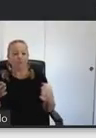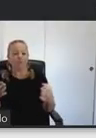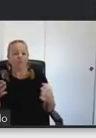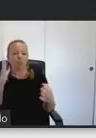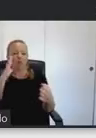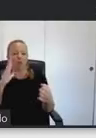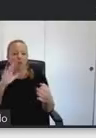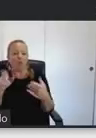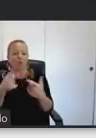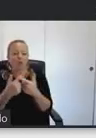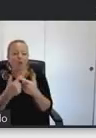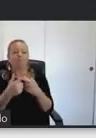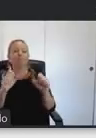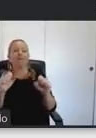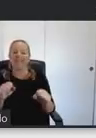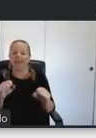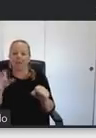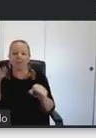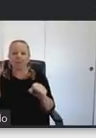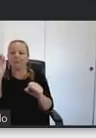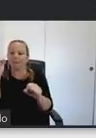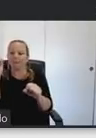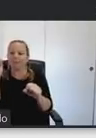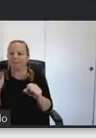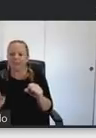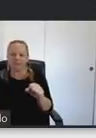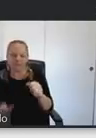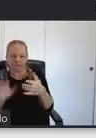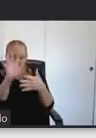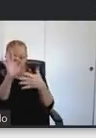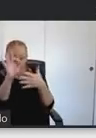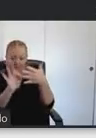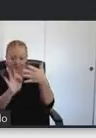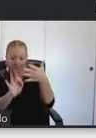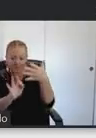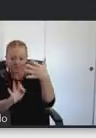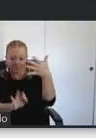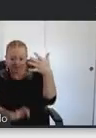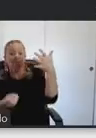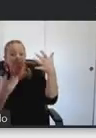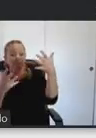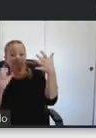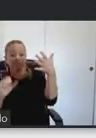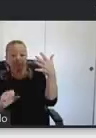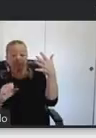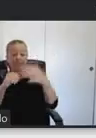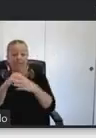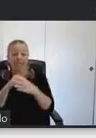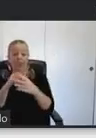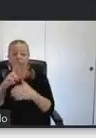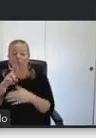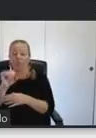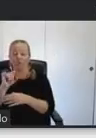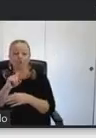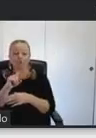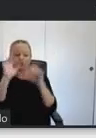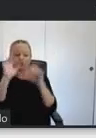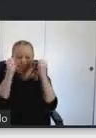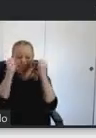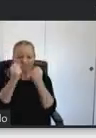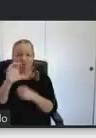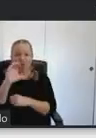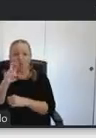you can select from the drop-down menu any of the counties, individual counties in our region, which include Buffalo,